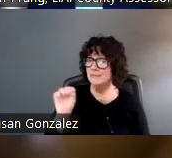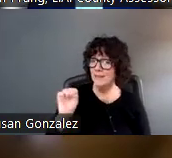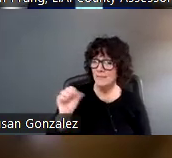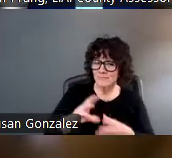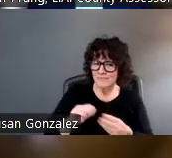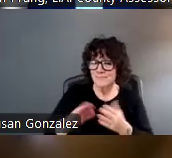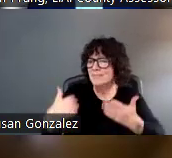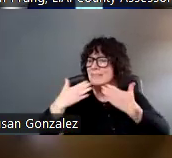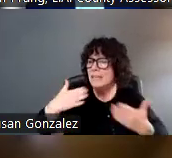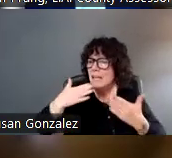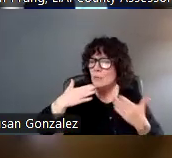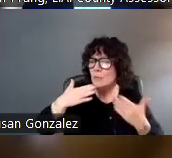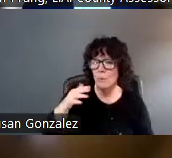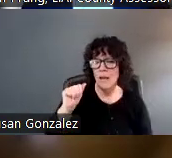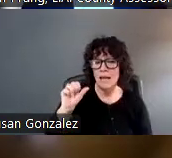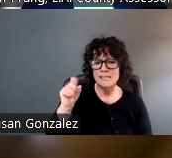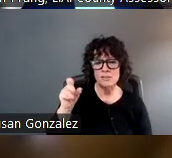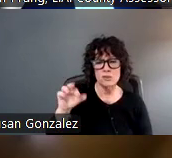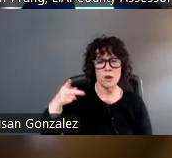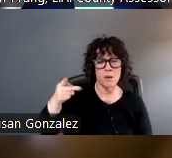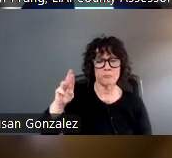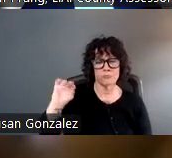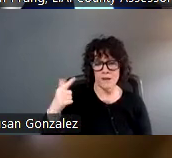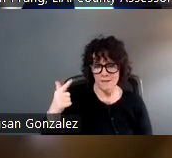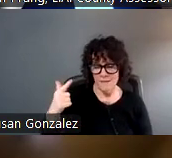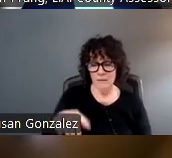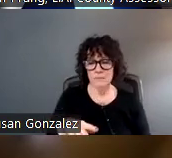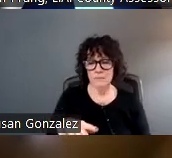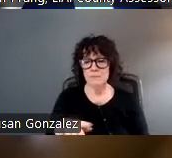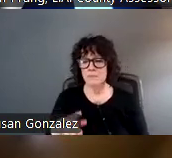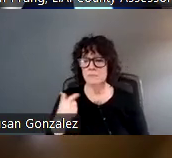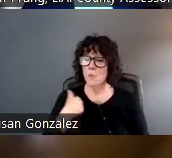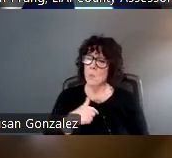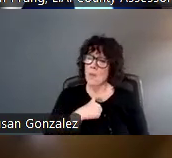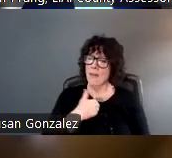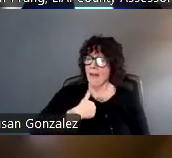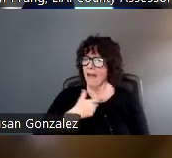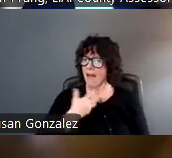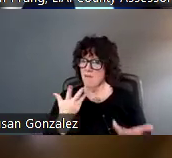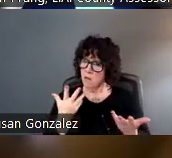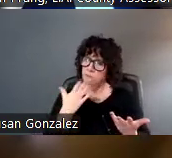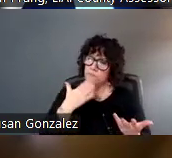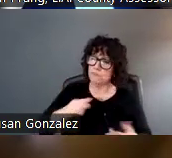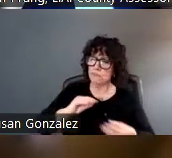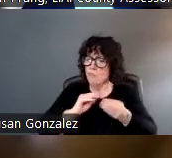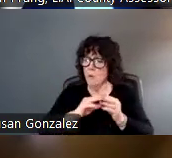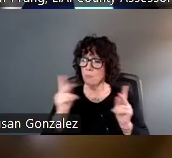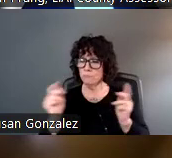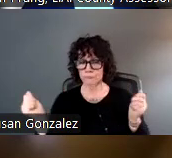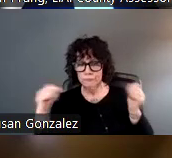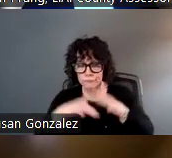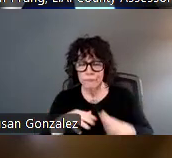attendees. So if anybody wants to raise their hand, we can get folks on camera. And if everyone is too